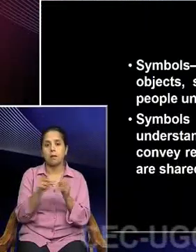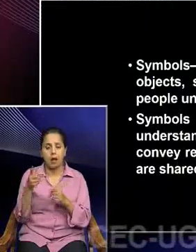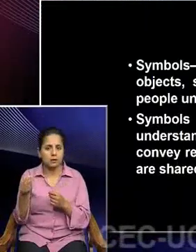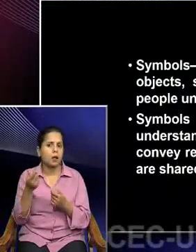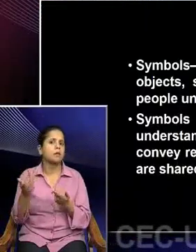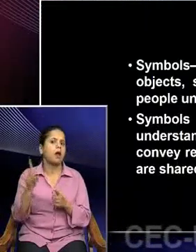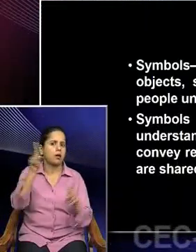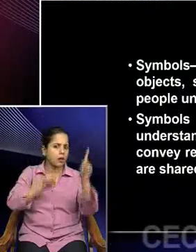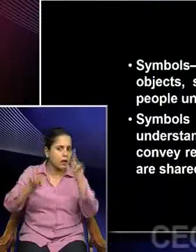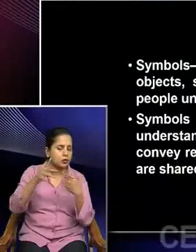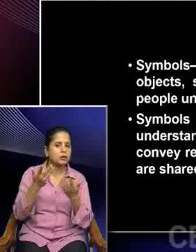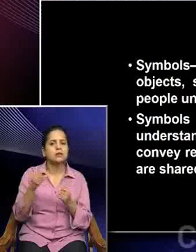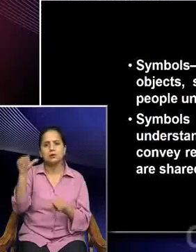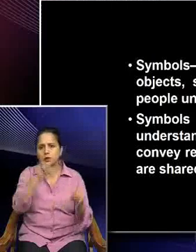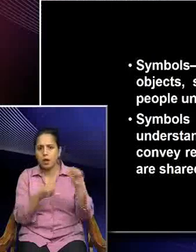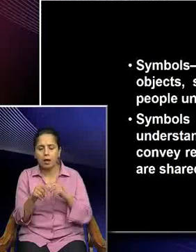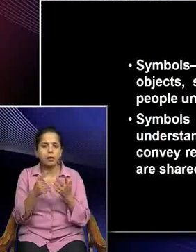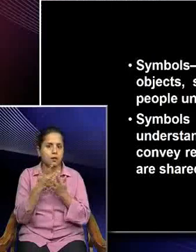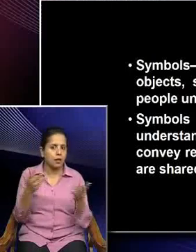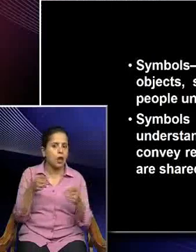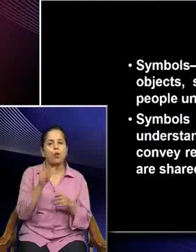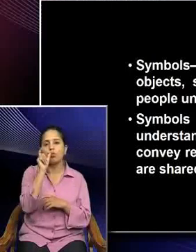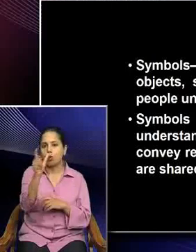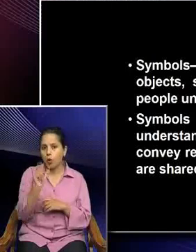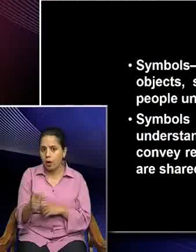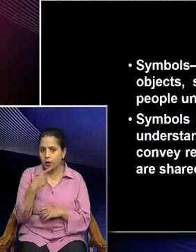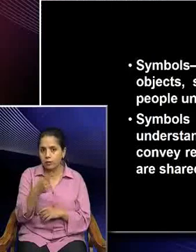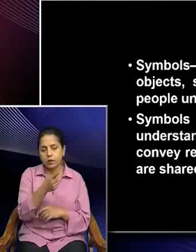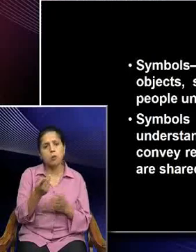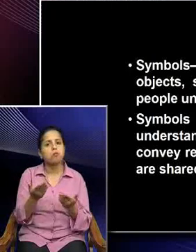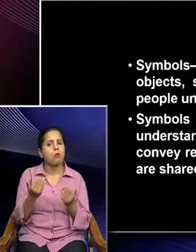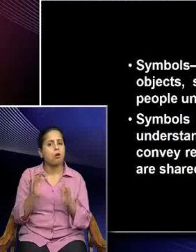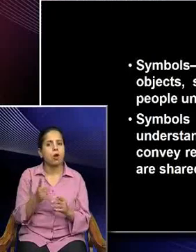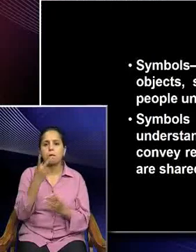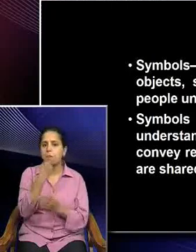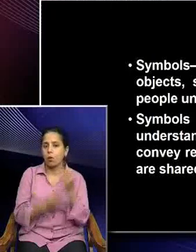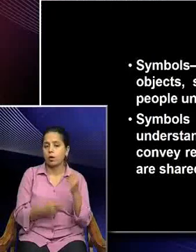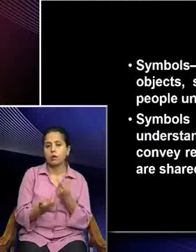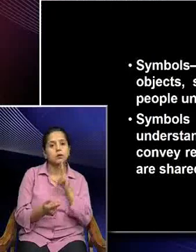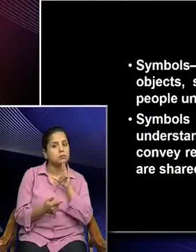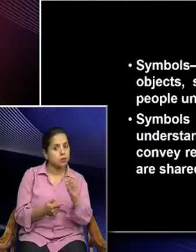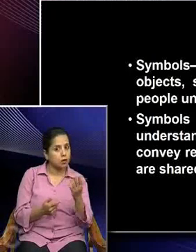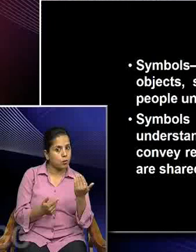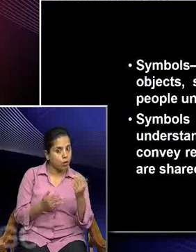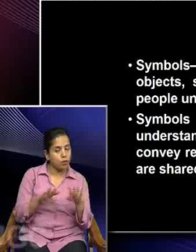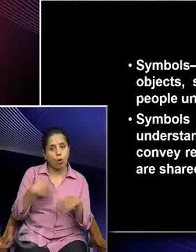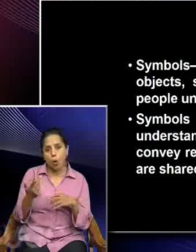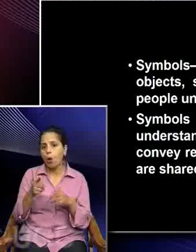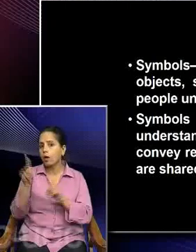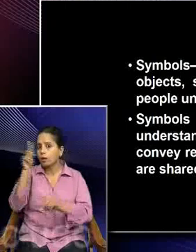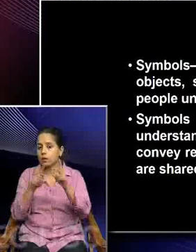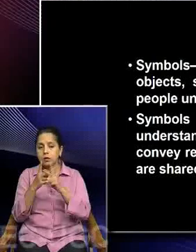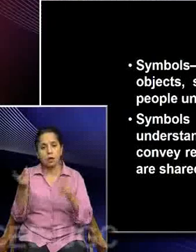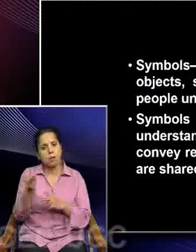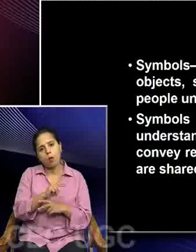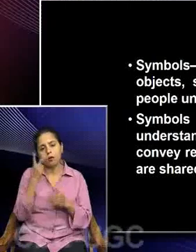signs, objects, signals and words. It could be kind of both verbal gesture and non-verbal